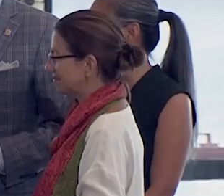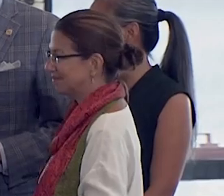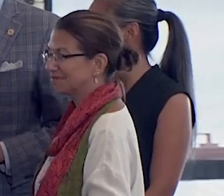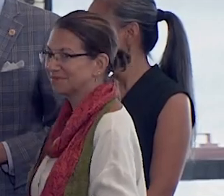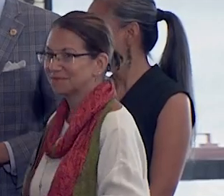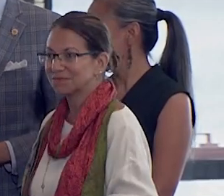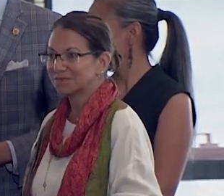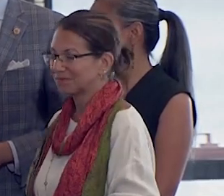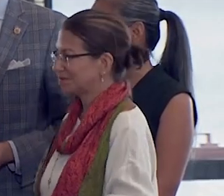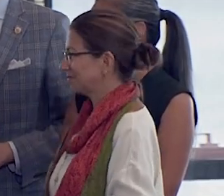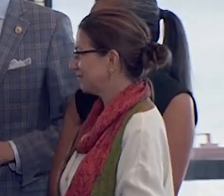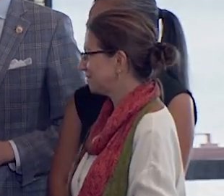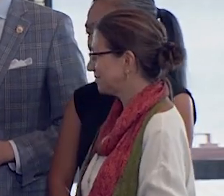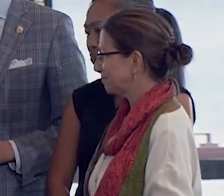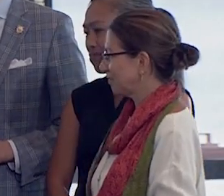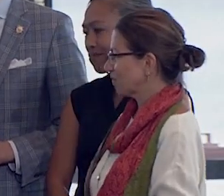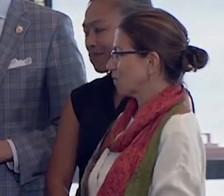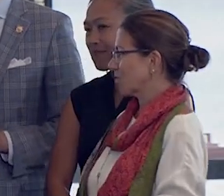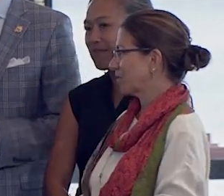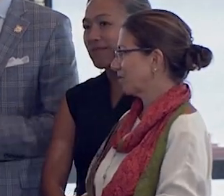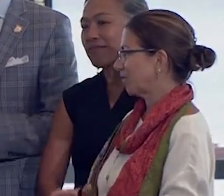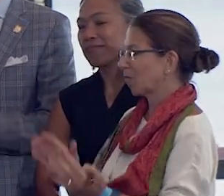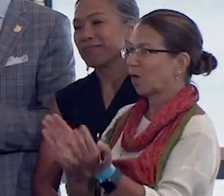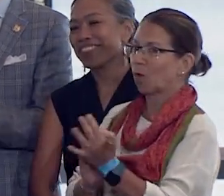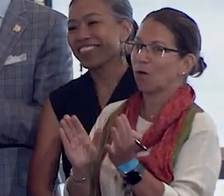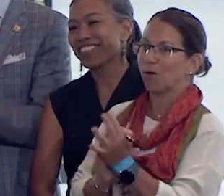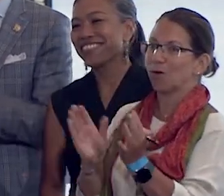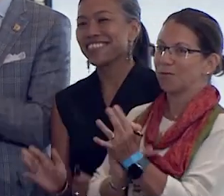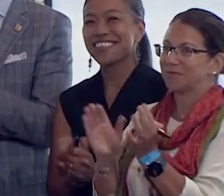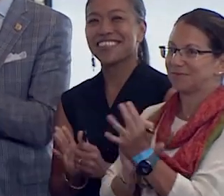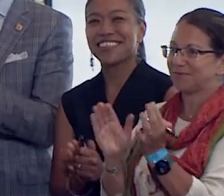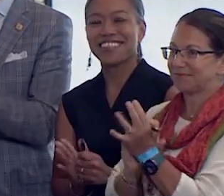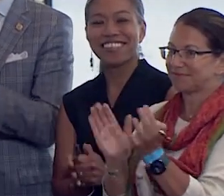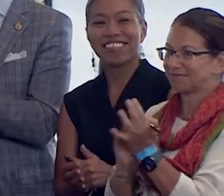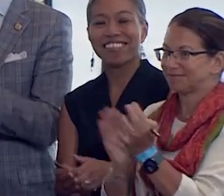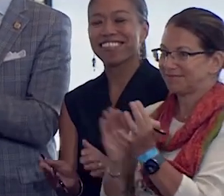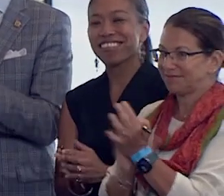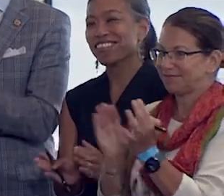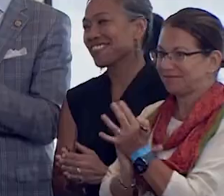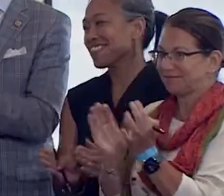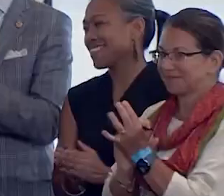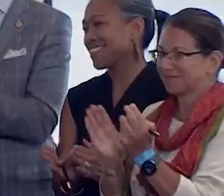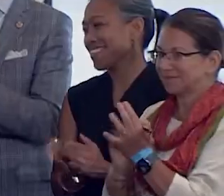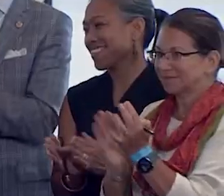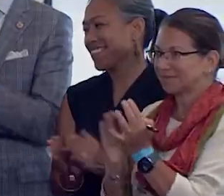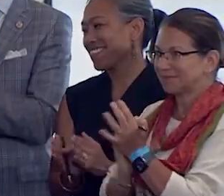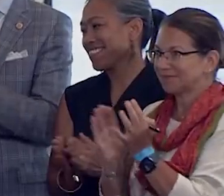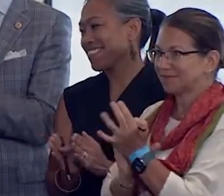Executive order is signed.